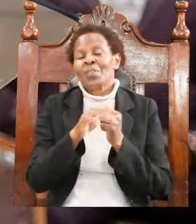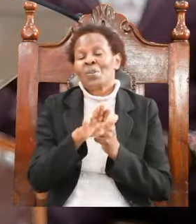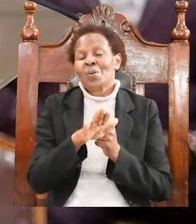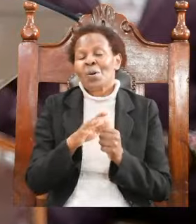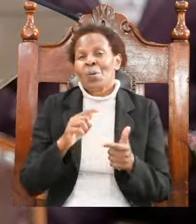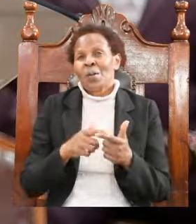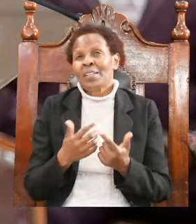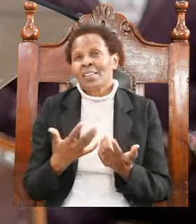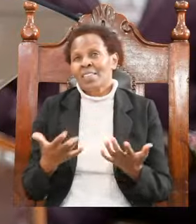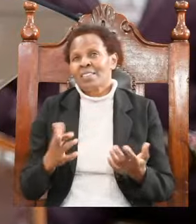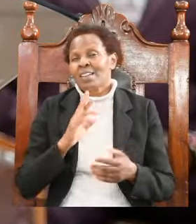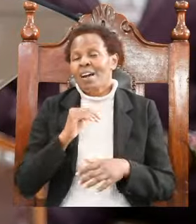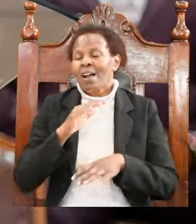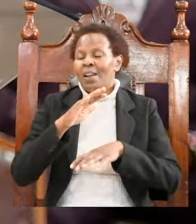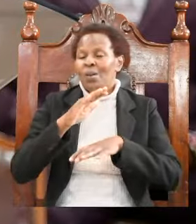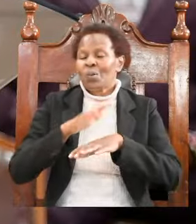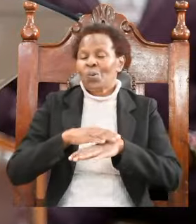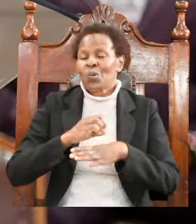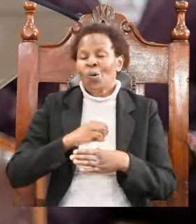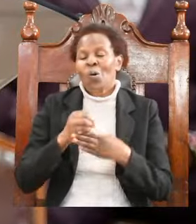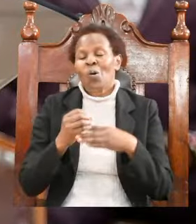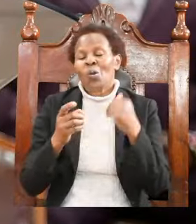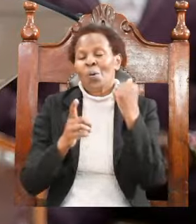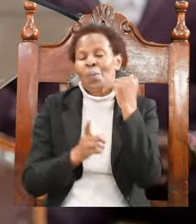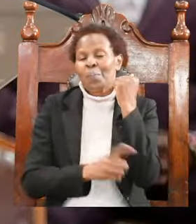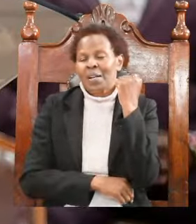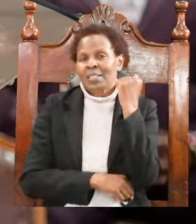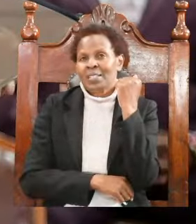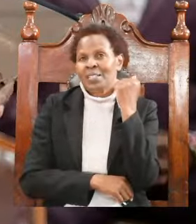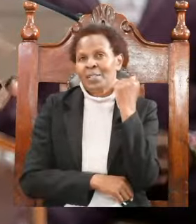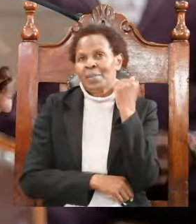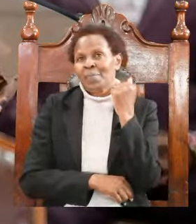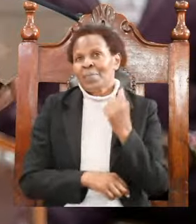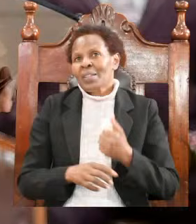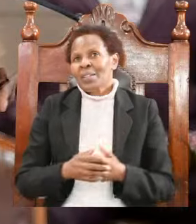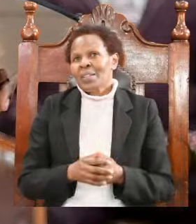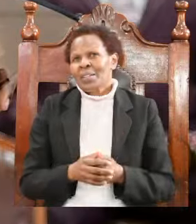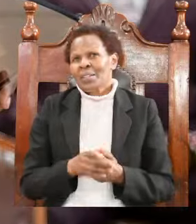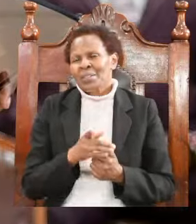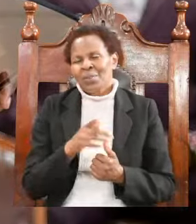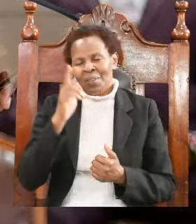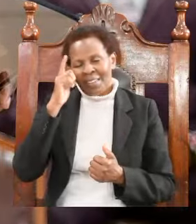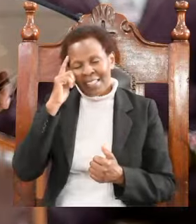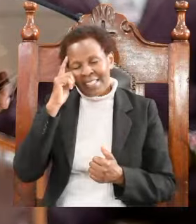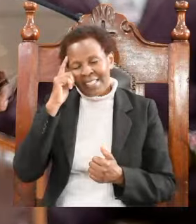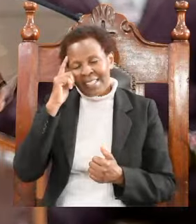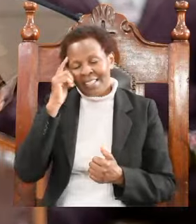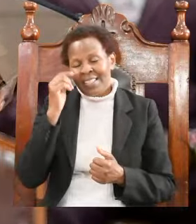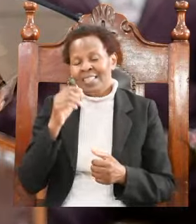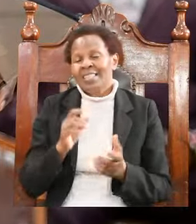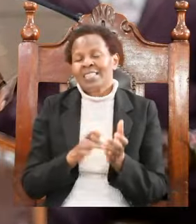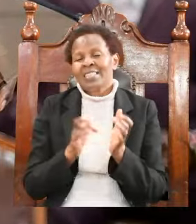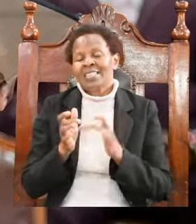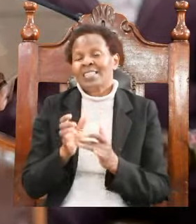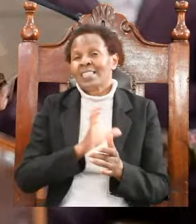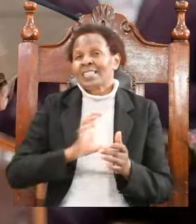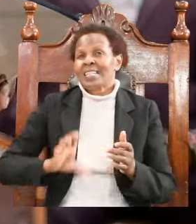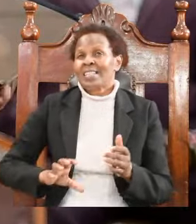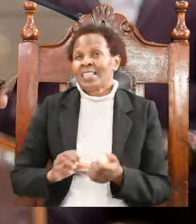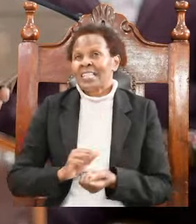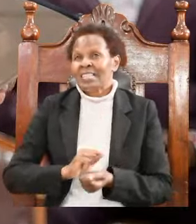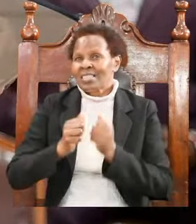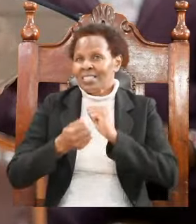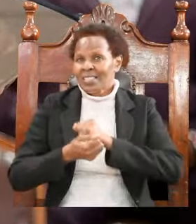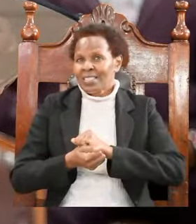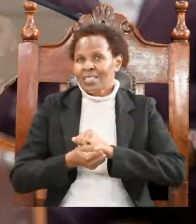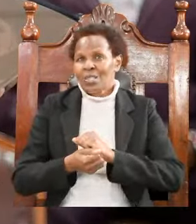there times that you are hopeless? And what happened? Christ changes situations. Did you wait upon